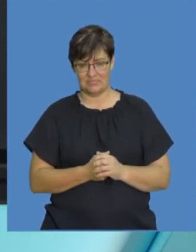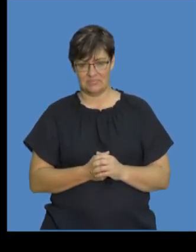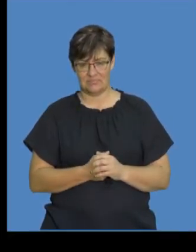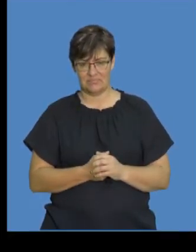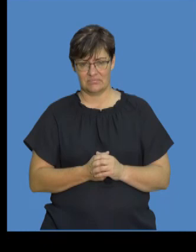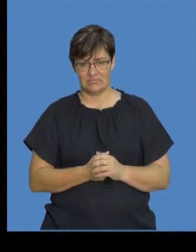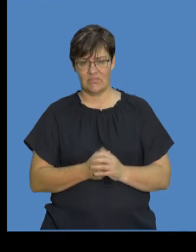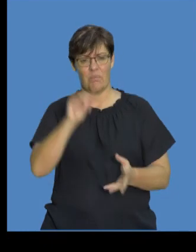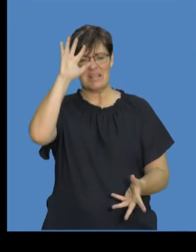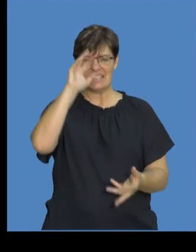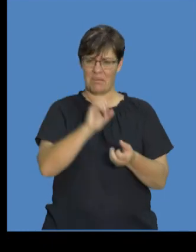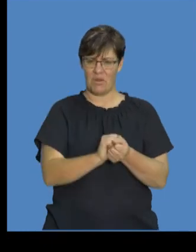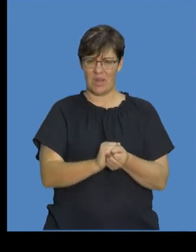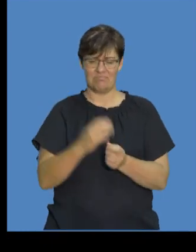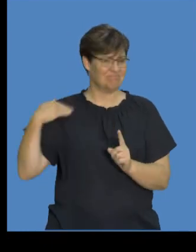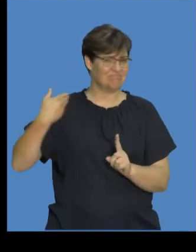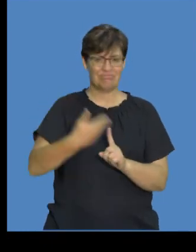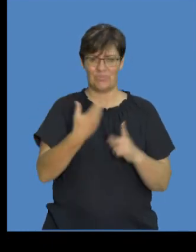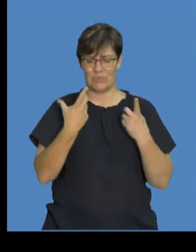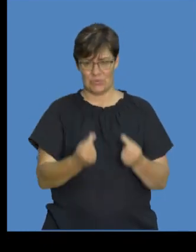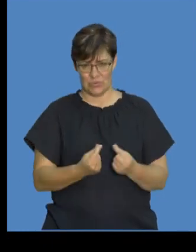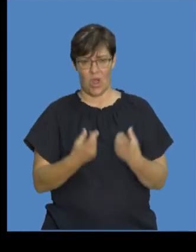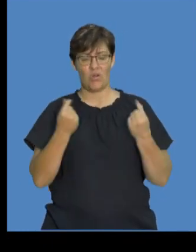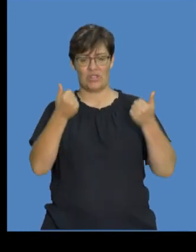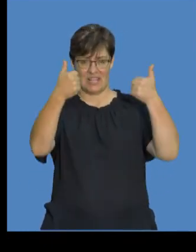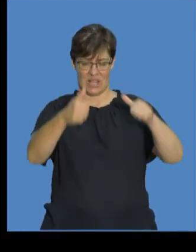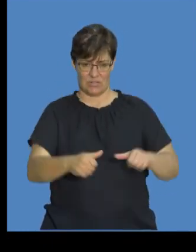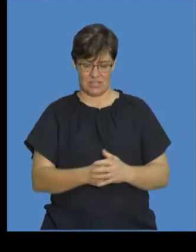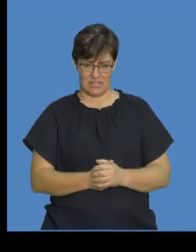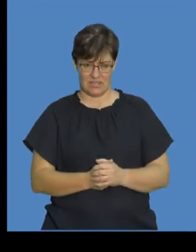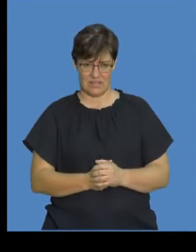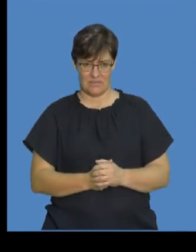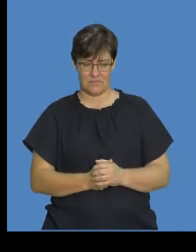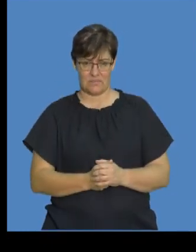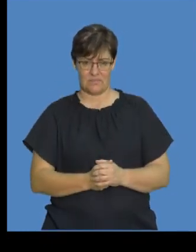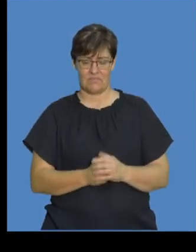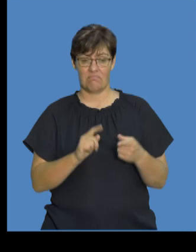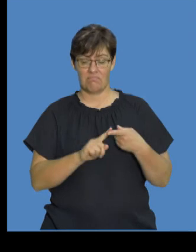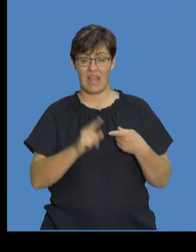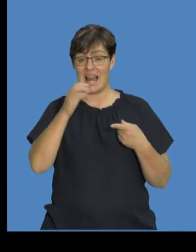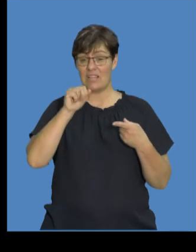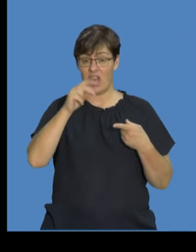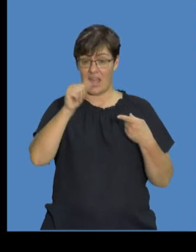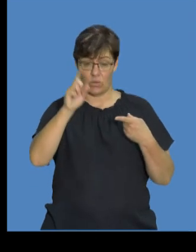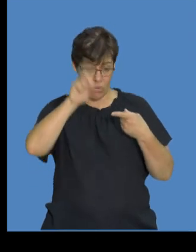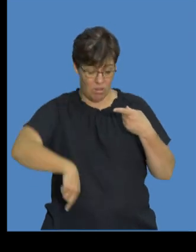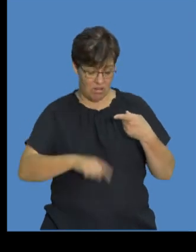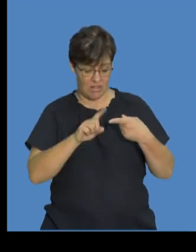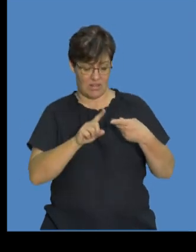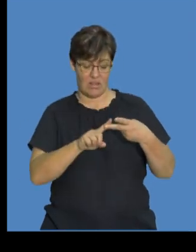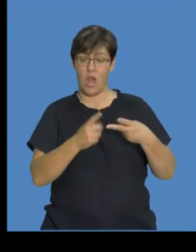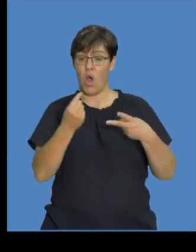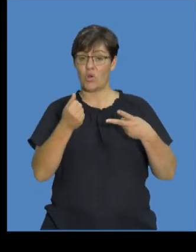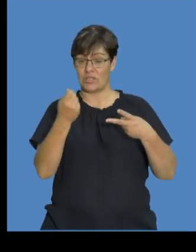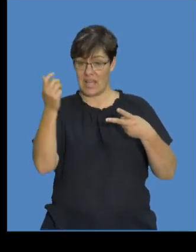Okay, guys, let us summarize what we've done so far in our cost accounting. We've dealt with all the